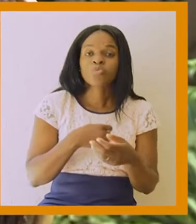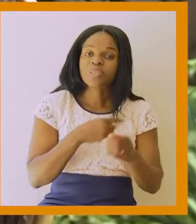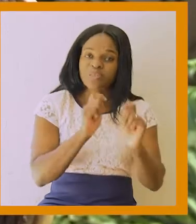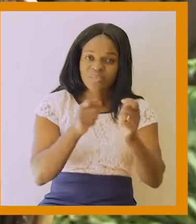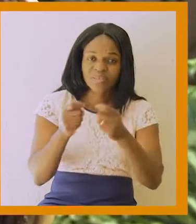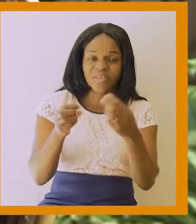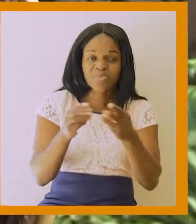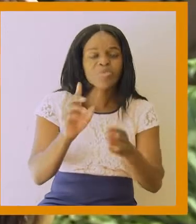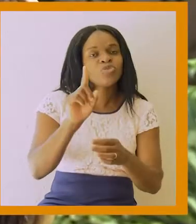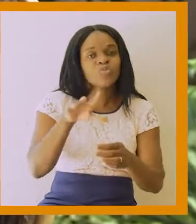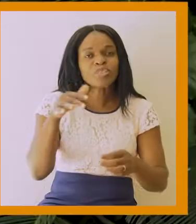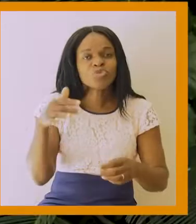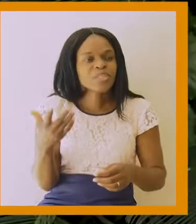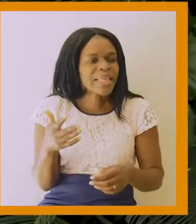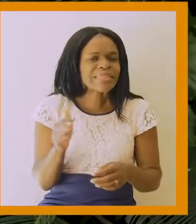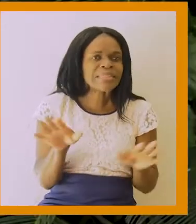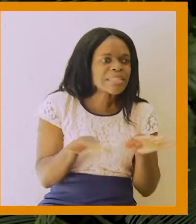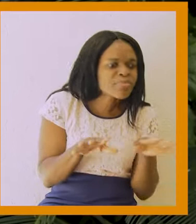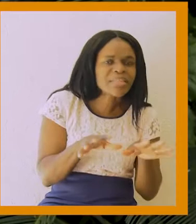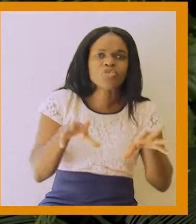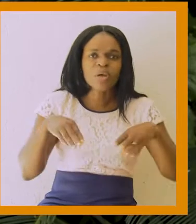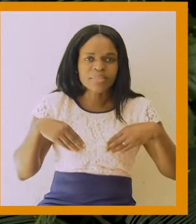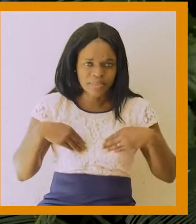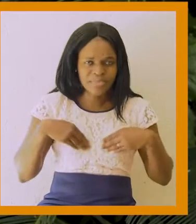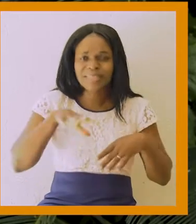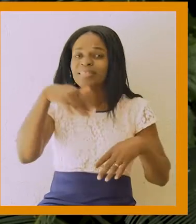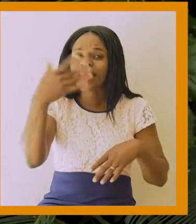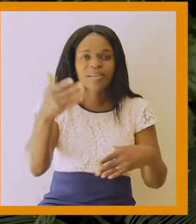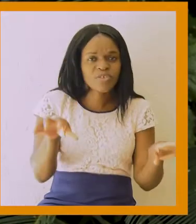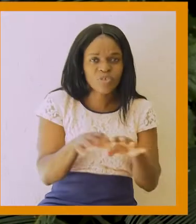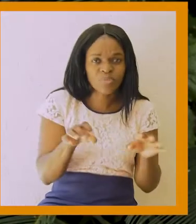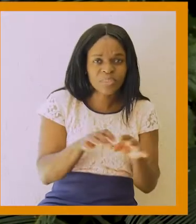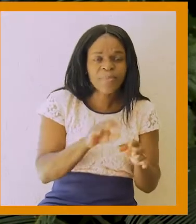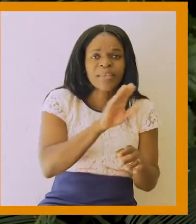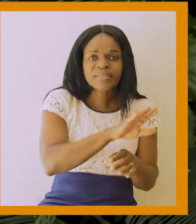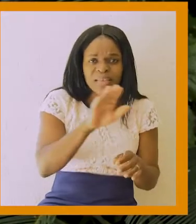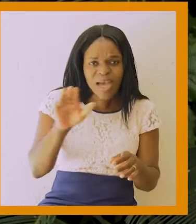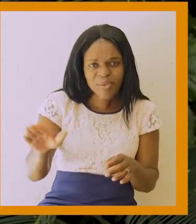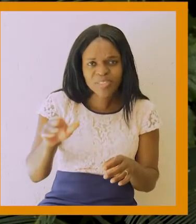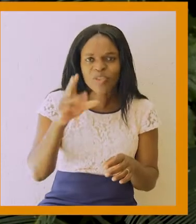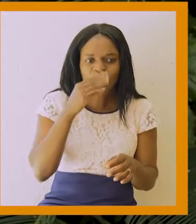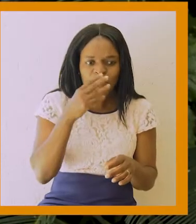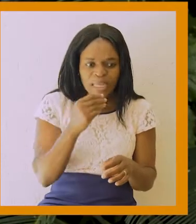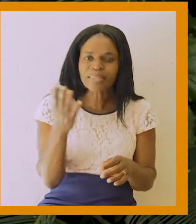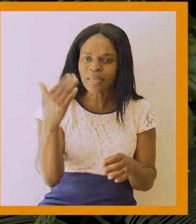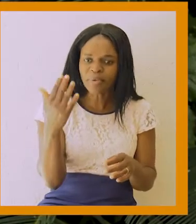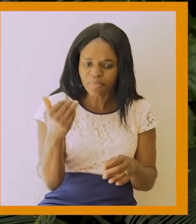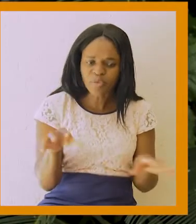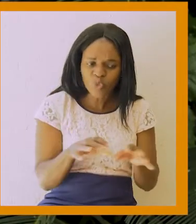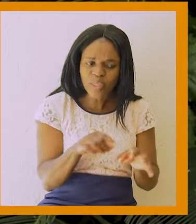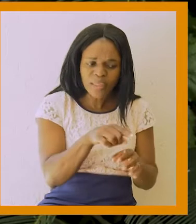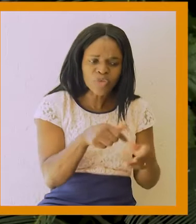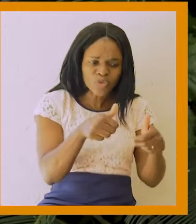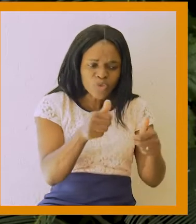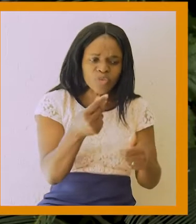be that desperate, such that they can accept anything. Some of these offers are too good to be true.